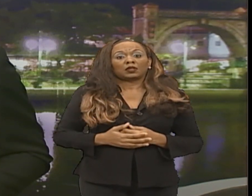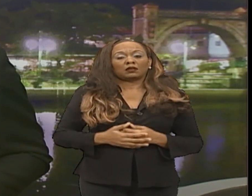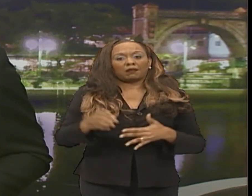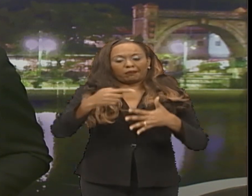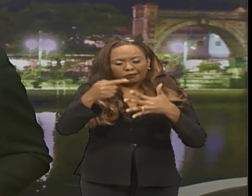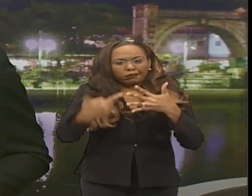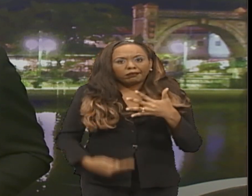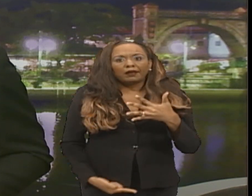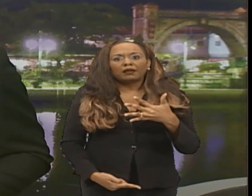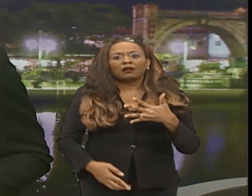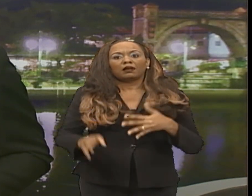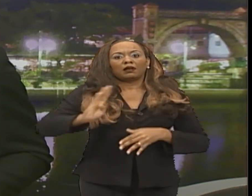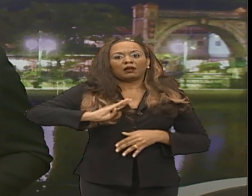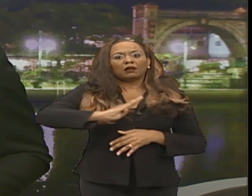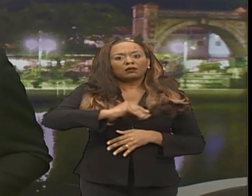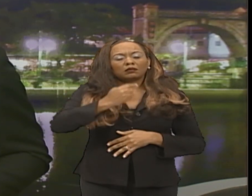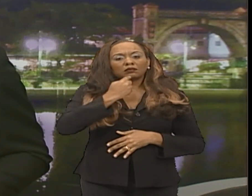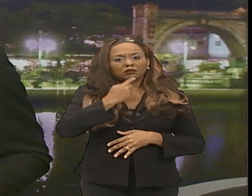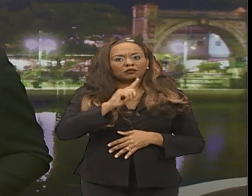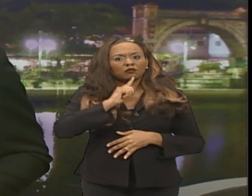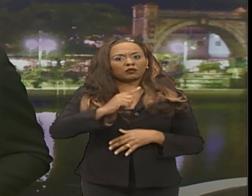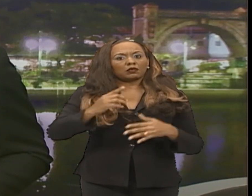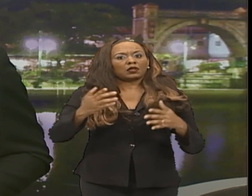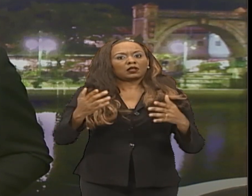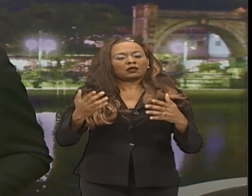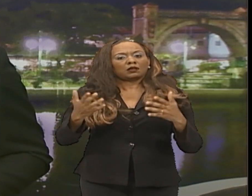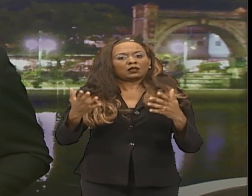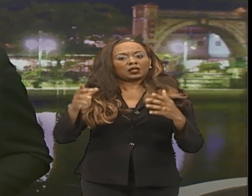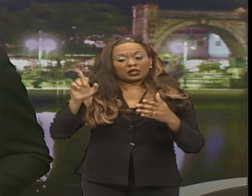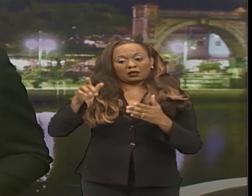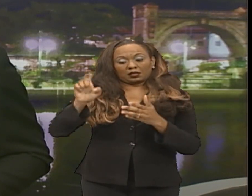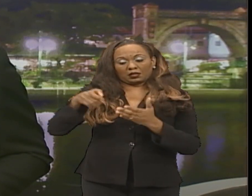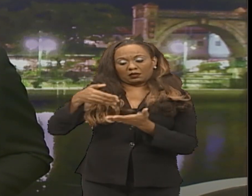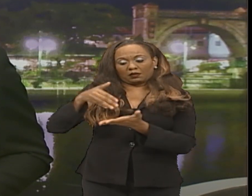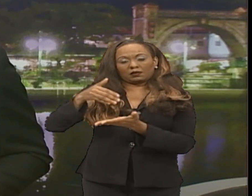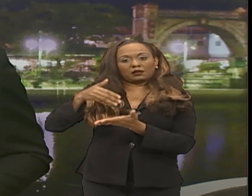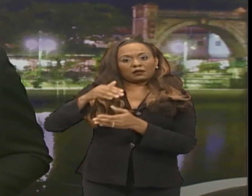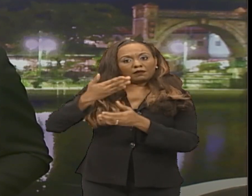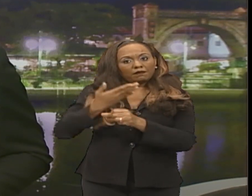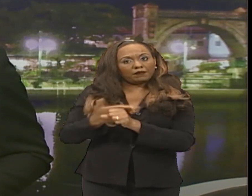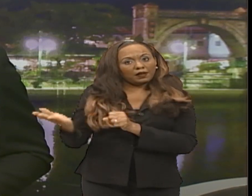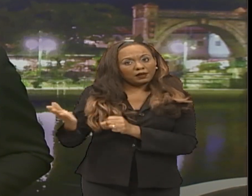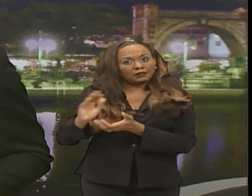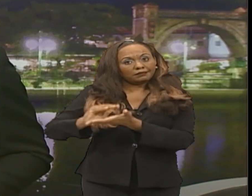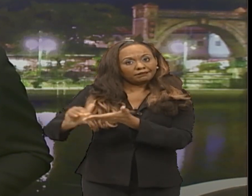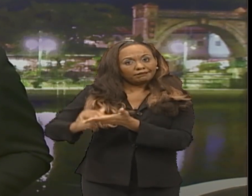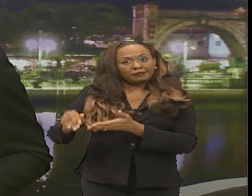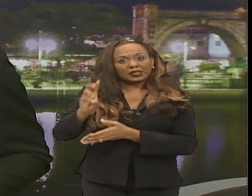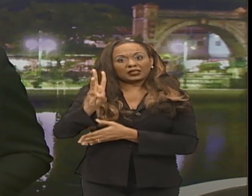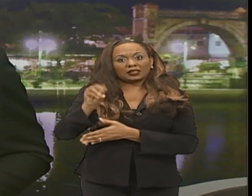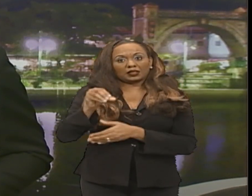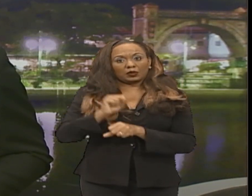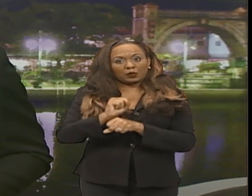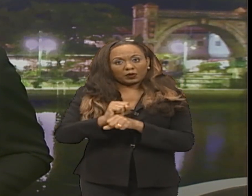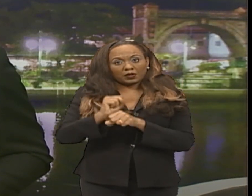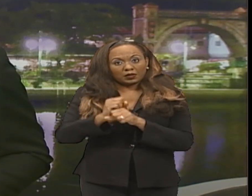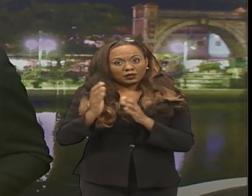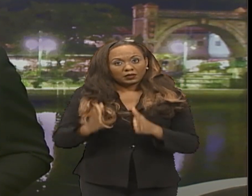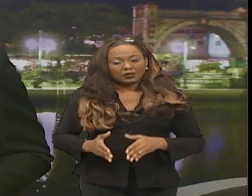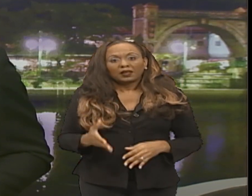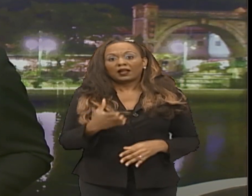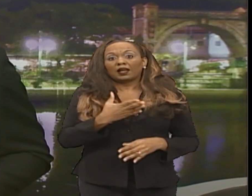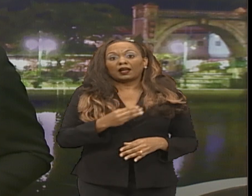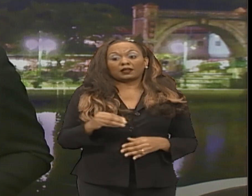BADMC's operations. Now, in all, the board says it intends to terminate 60 employees, and the NUPW was notified of